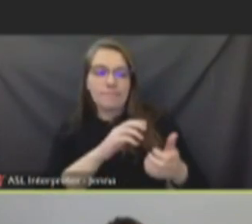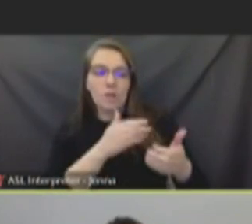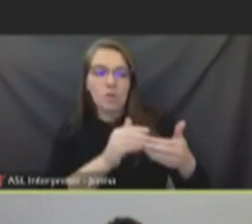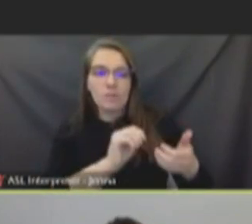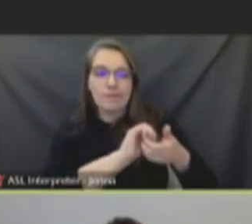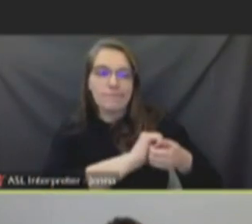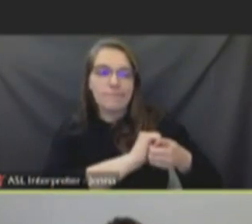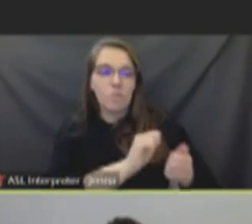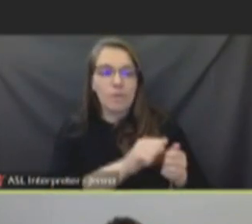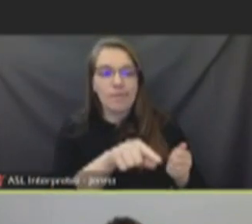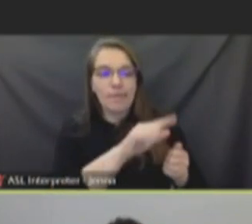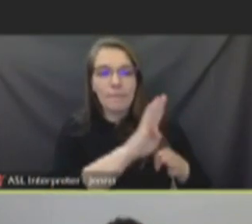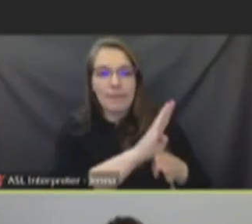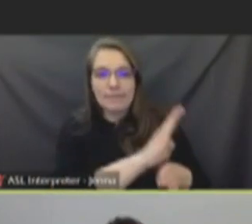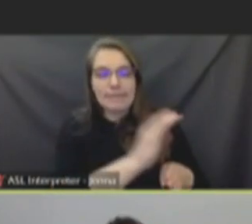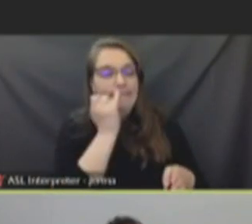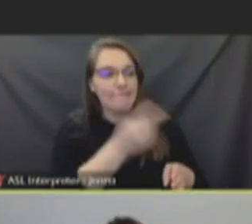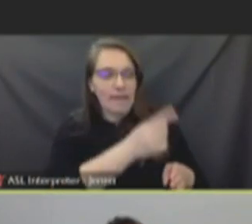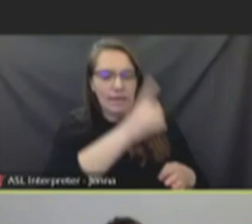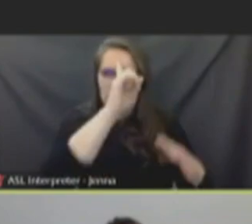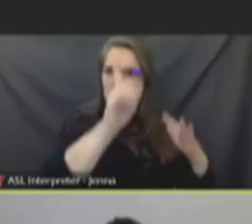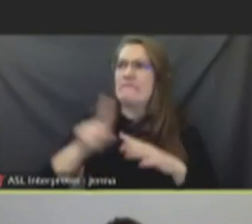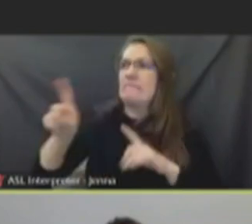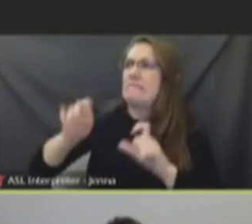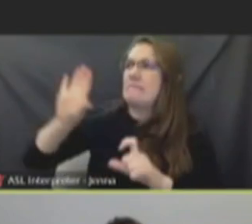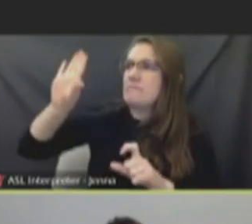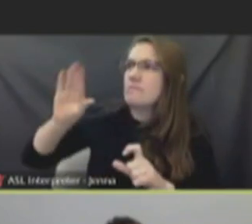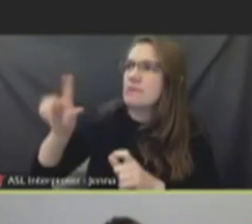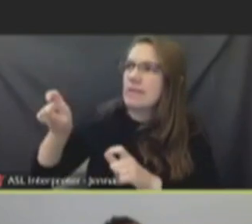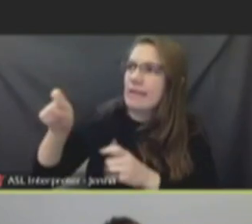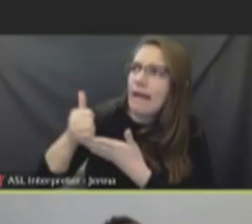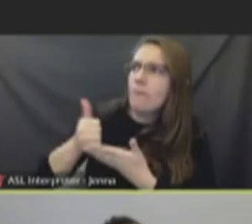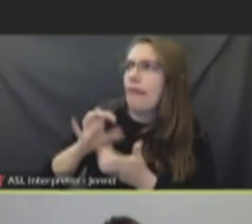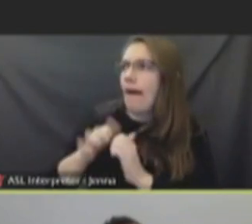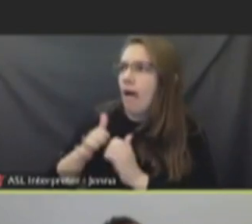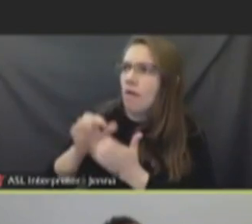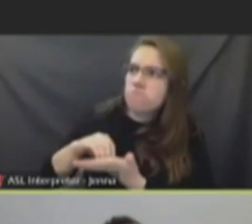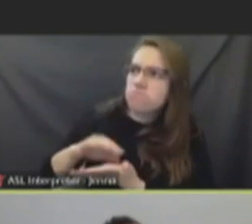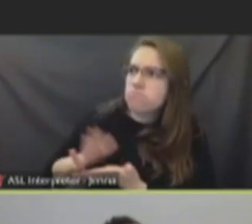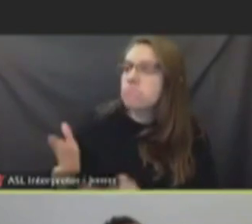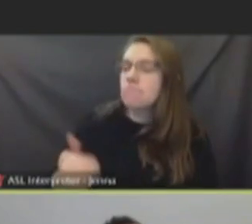have as they implement these policies in their own workplaces.